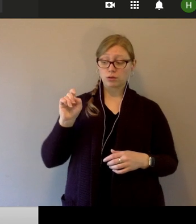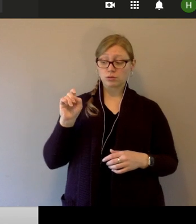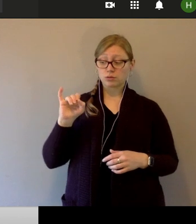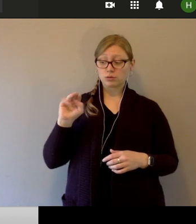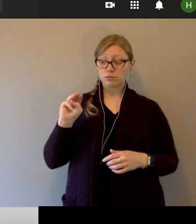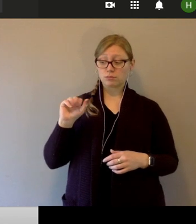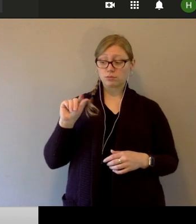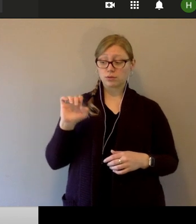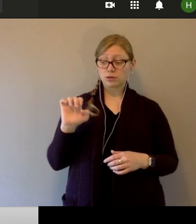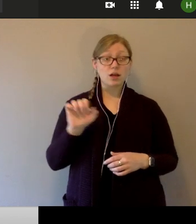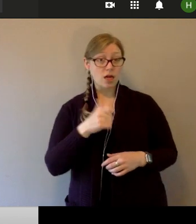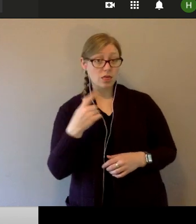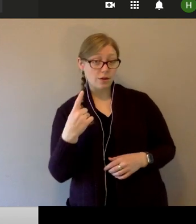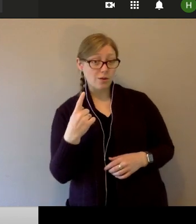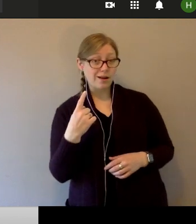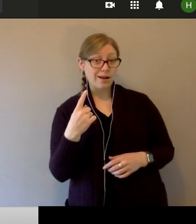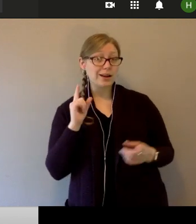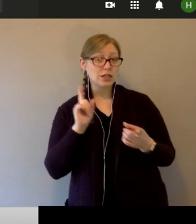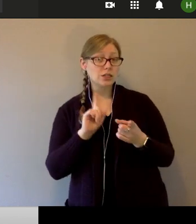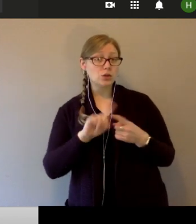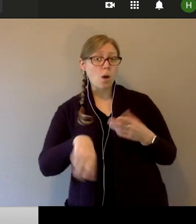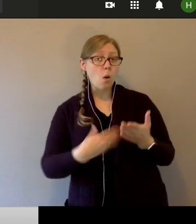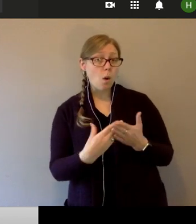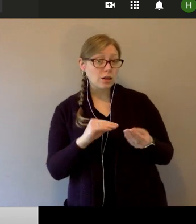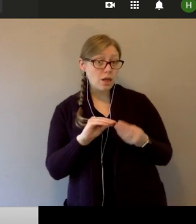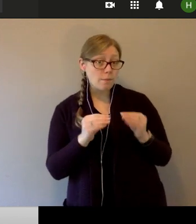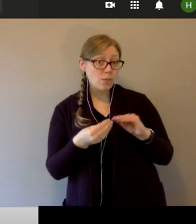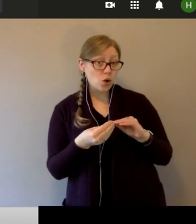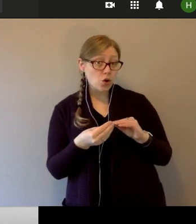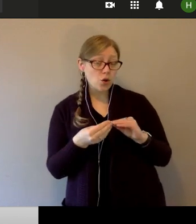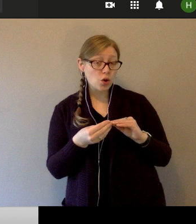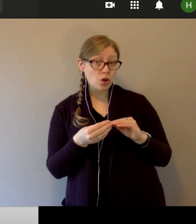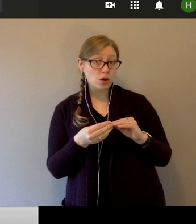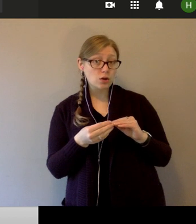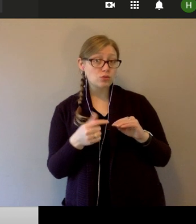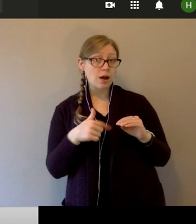I'm just going to say that this would be